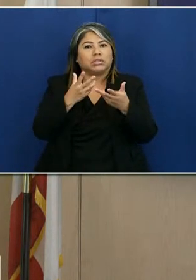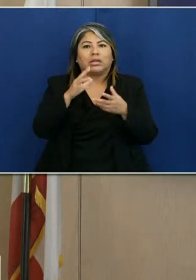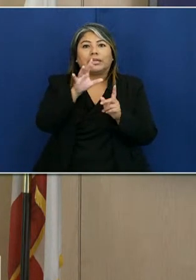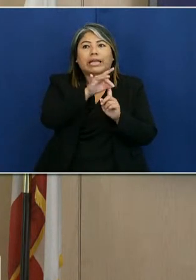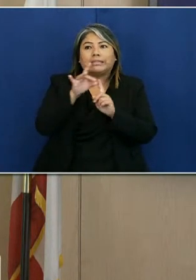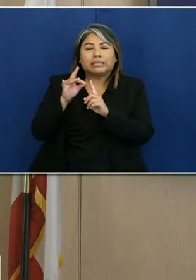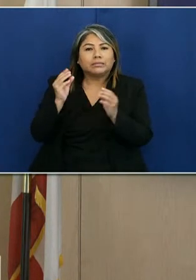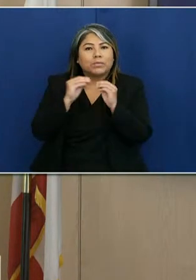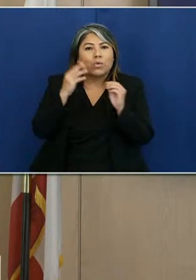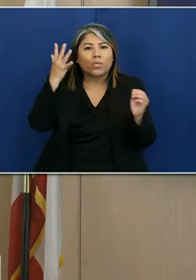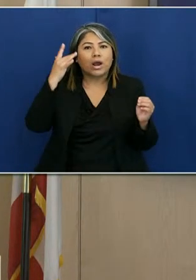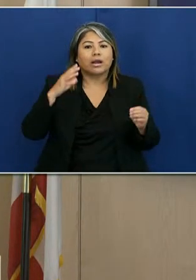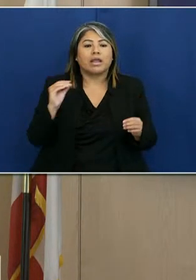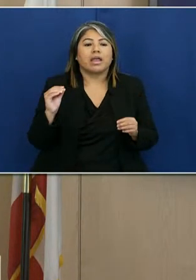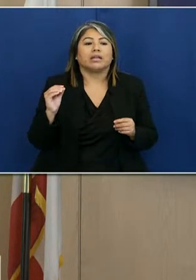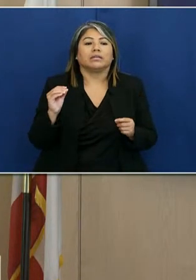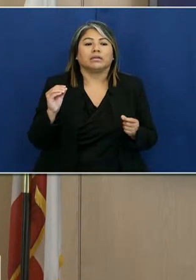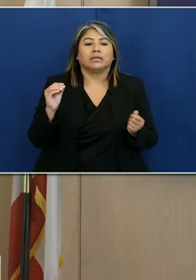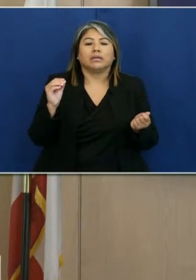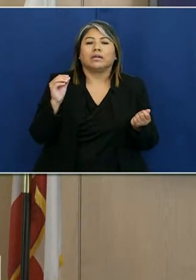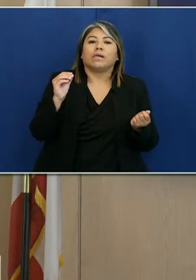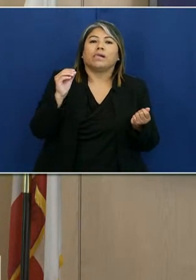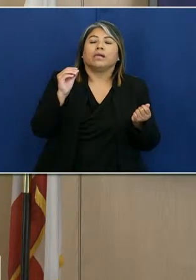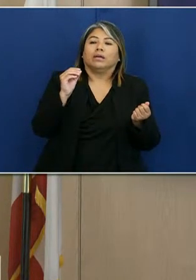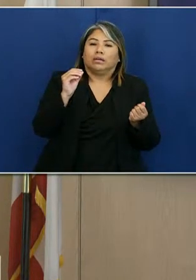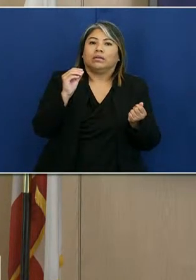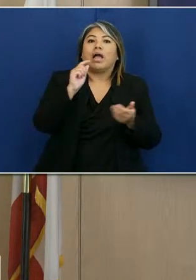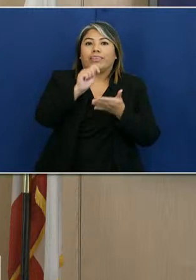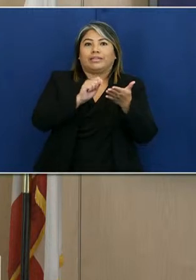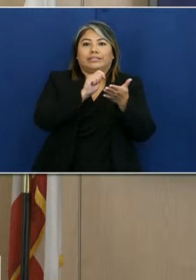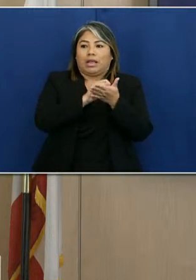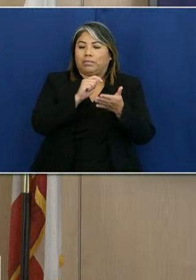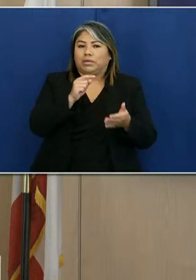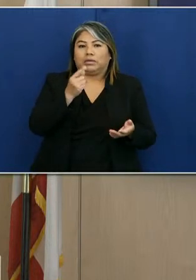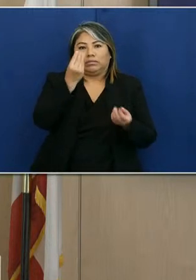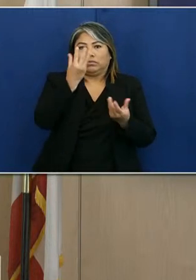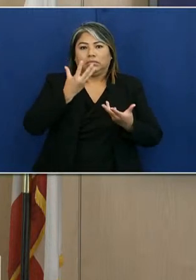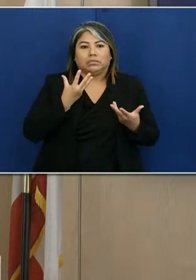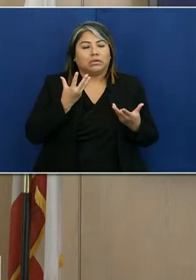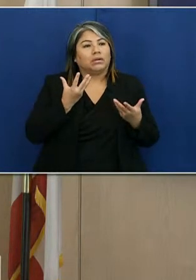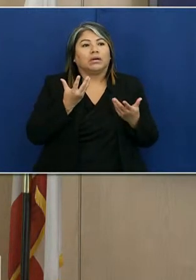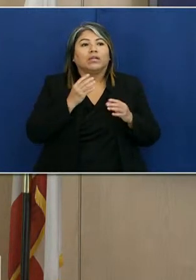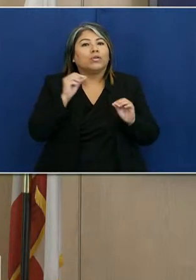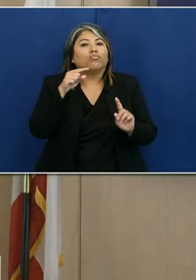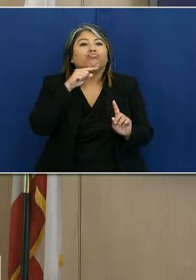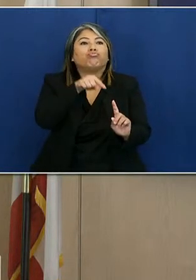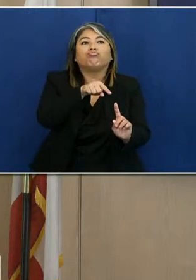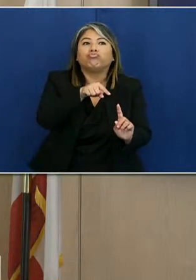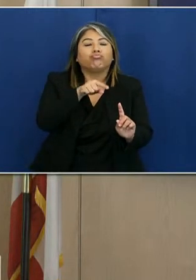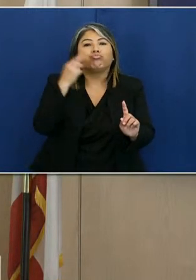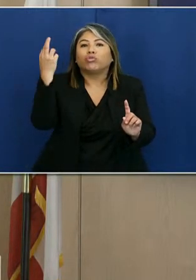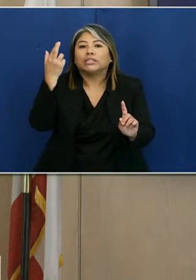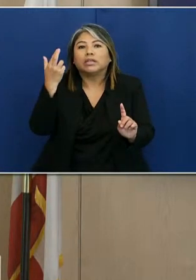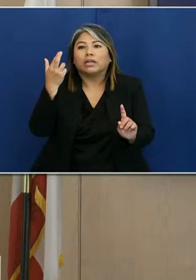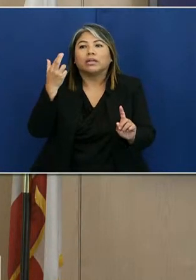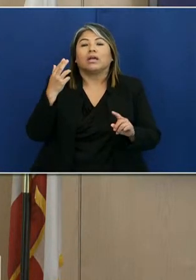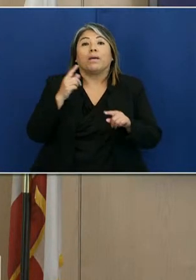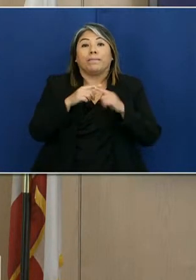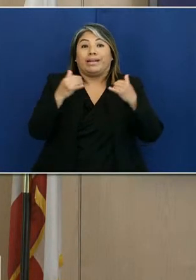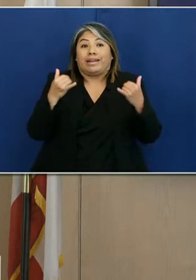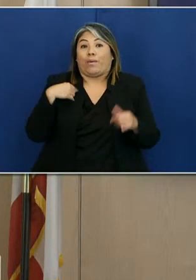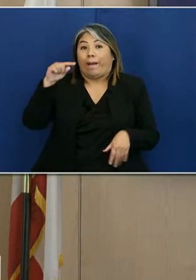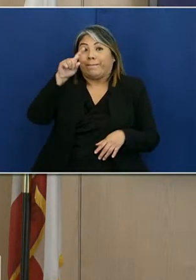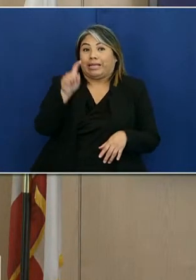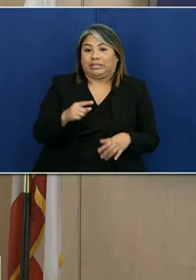cases. And at the time we were told there's really no singular reason that we know of. I'm asking now